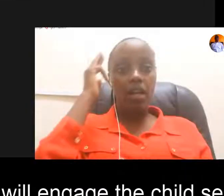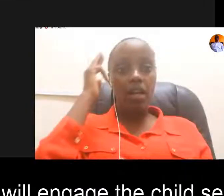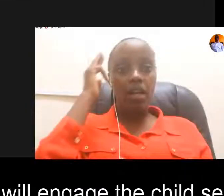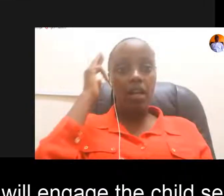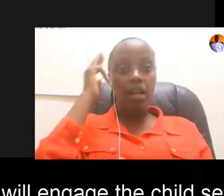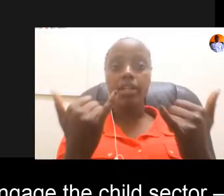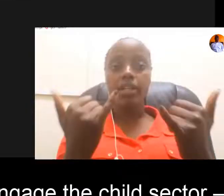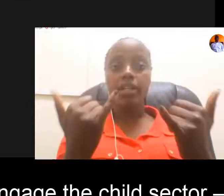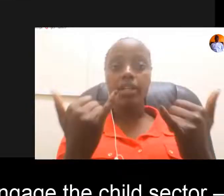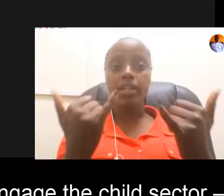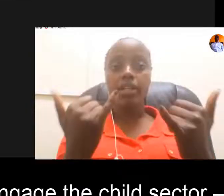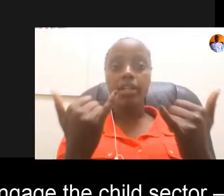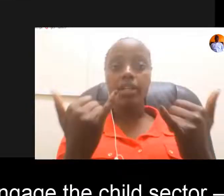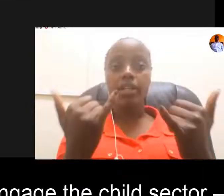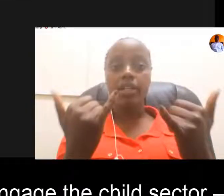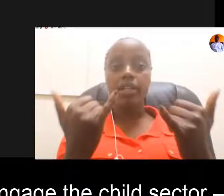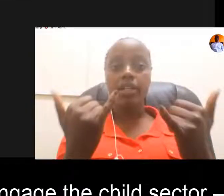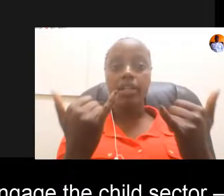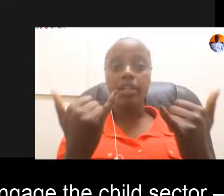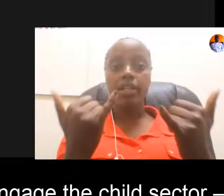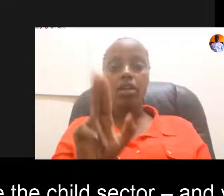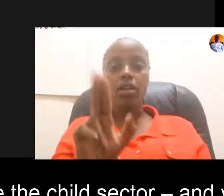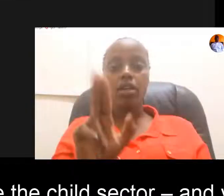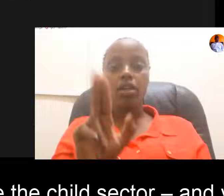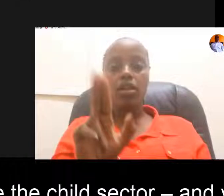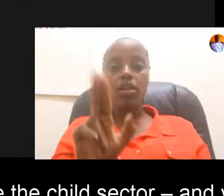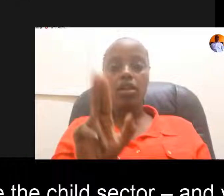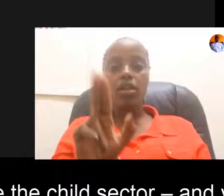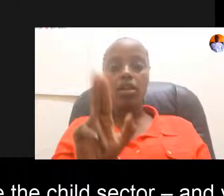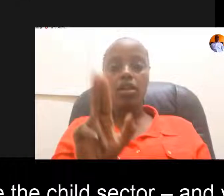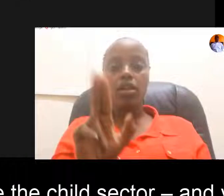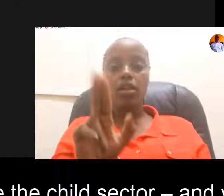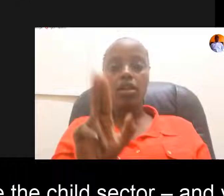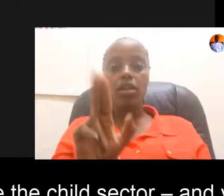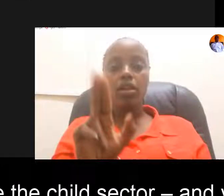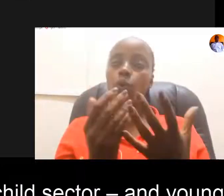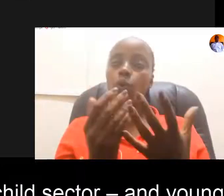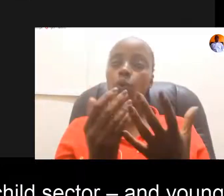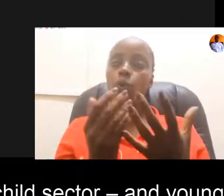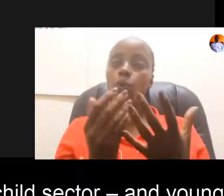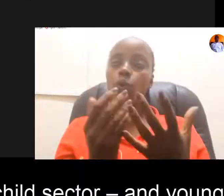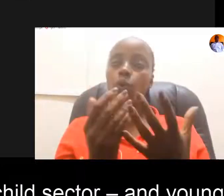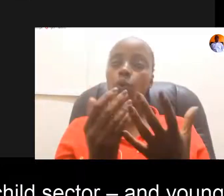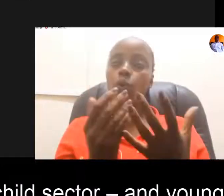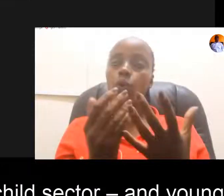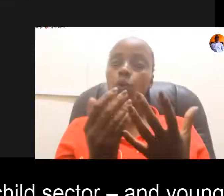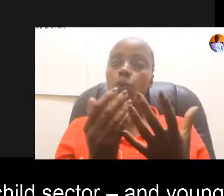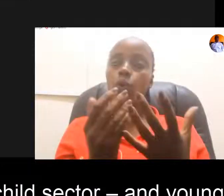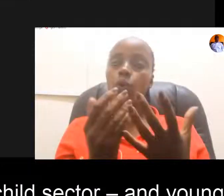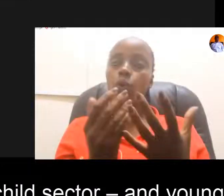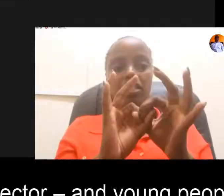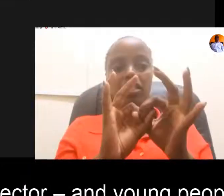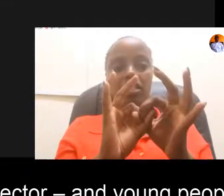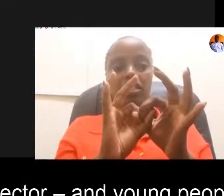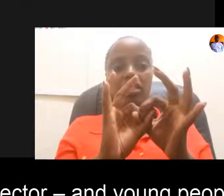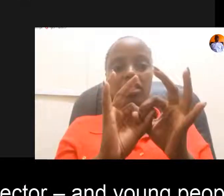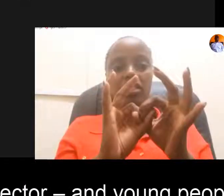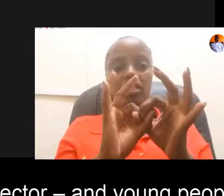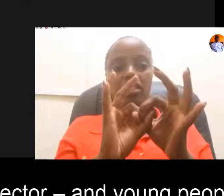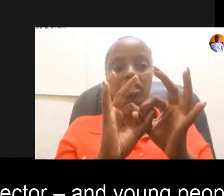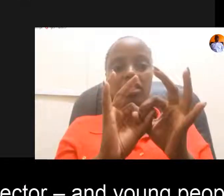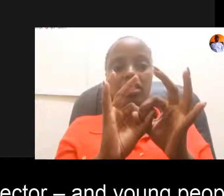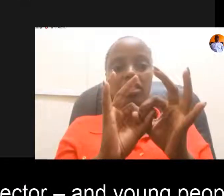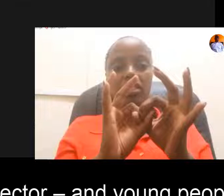the AU at this moment. We issued a joint statement with the